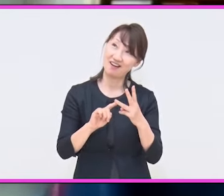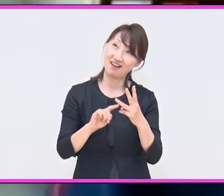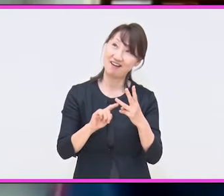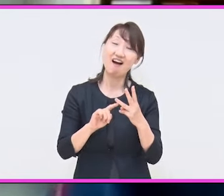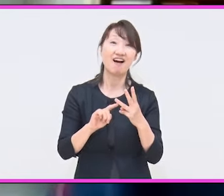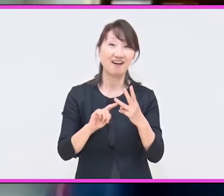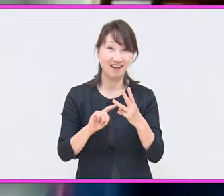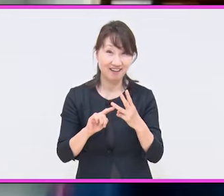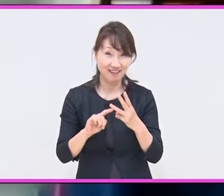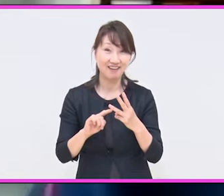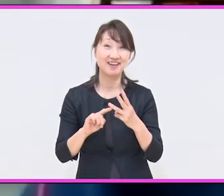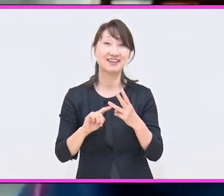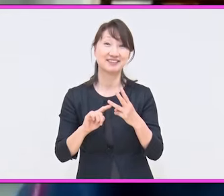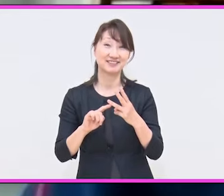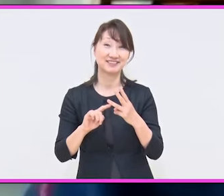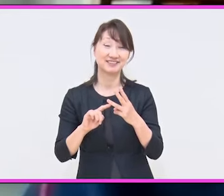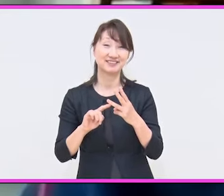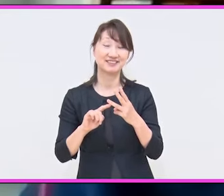and basketball.